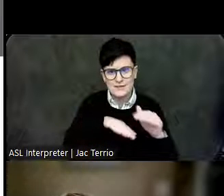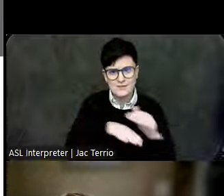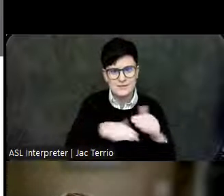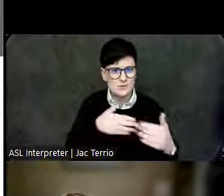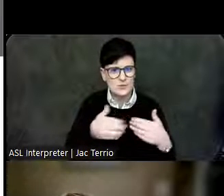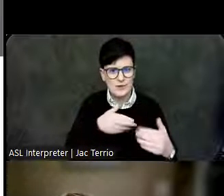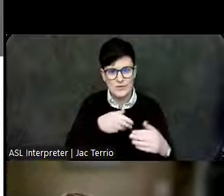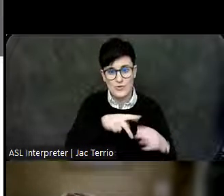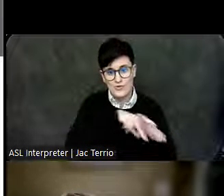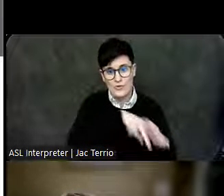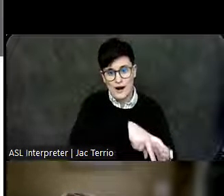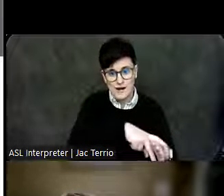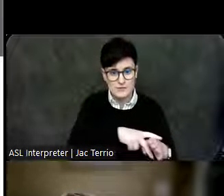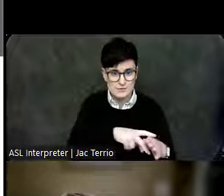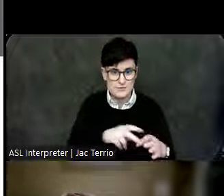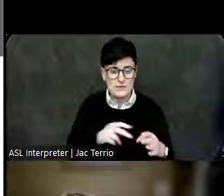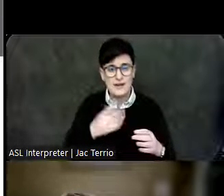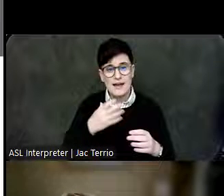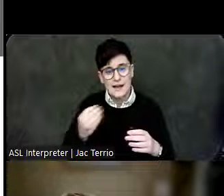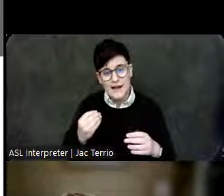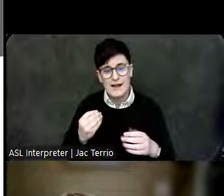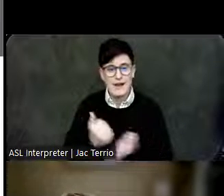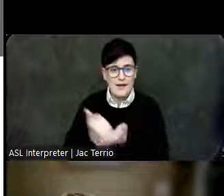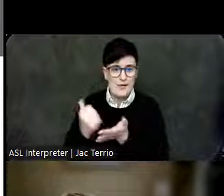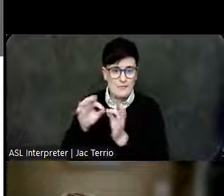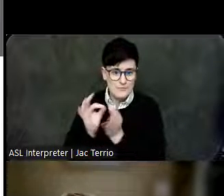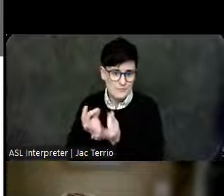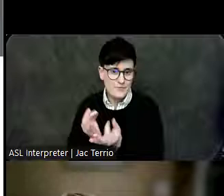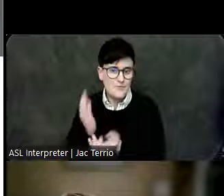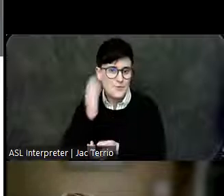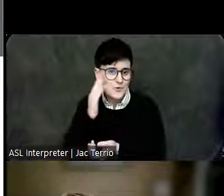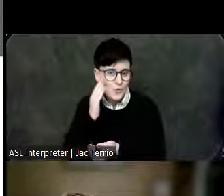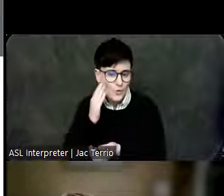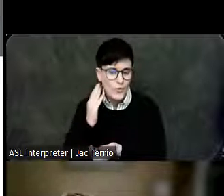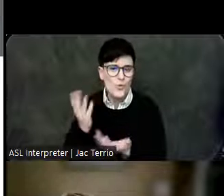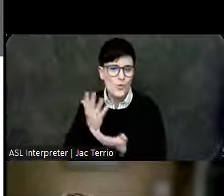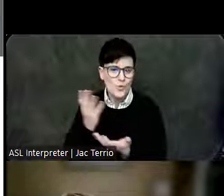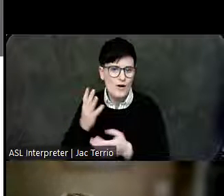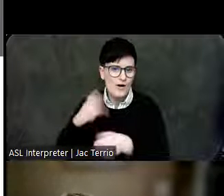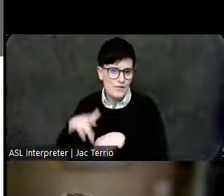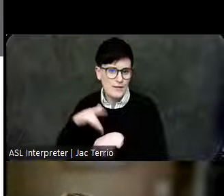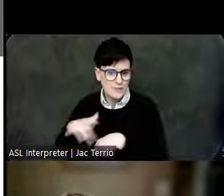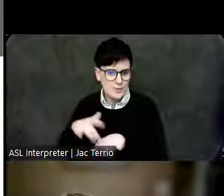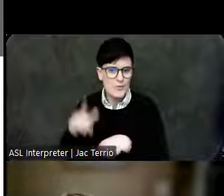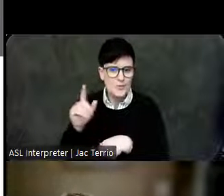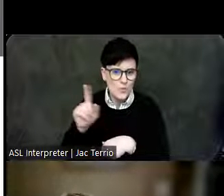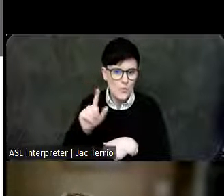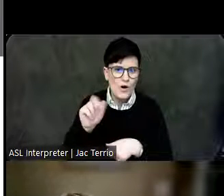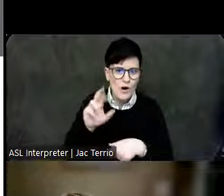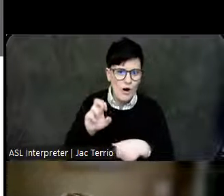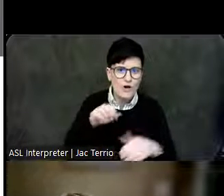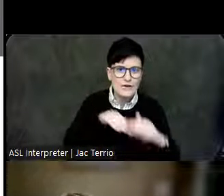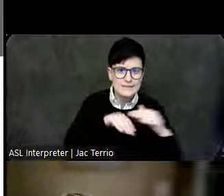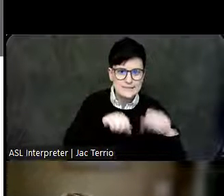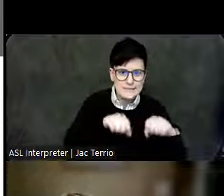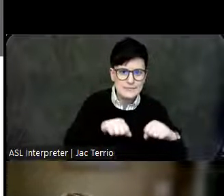are accessible, and to help the family kind of know what's available and where are the accessible restrooms